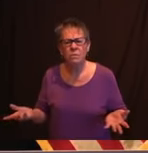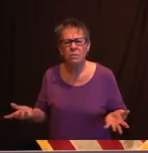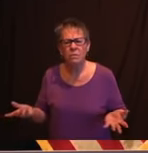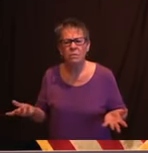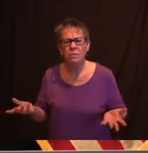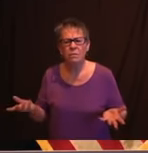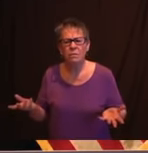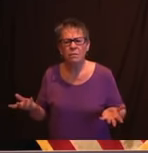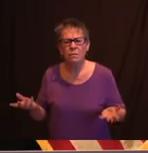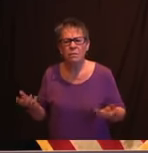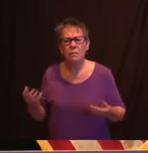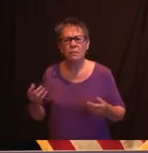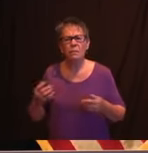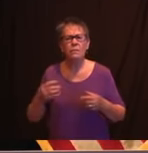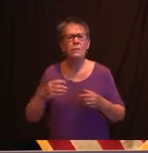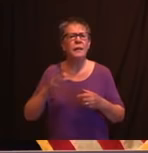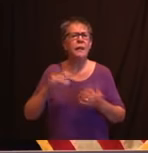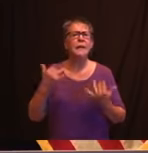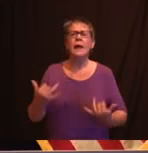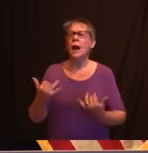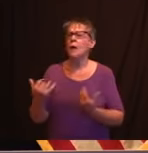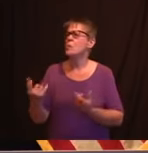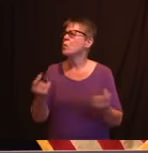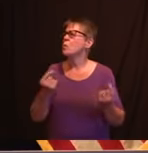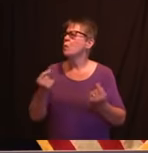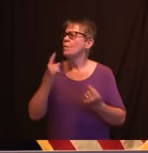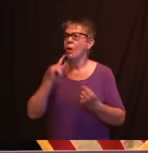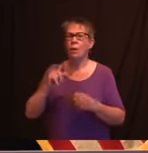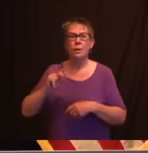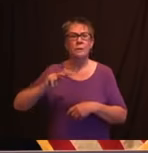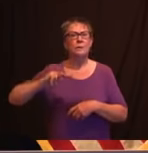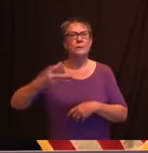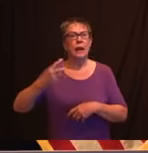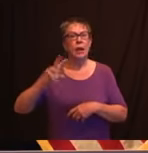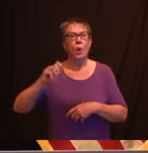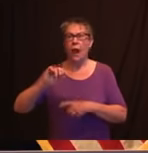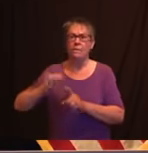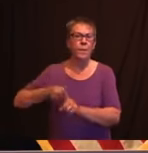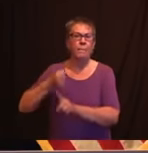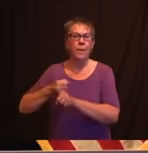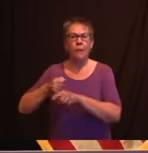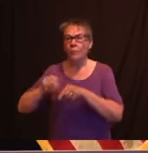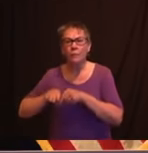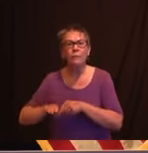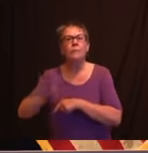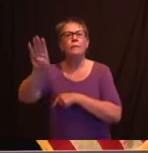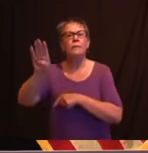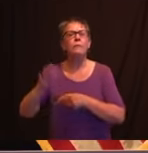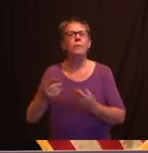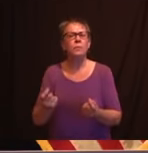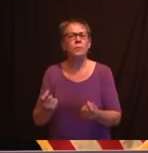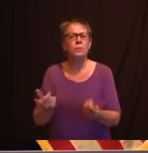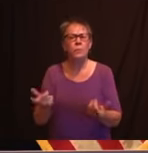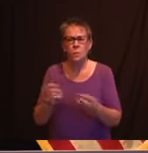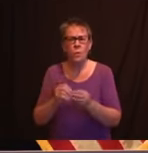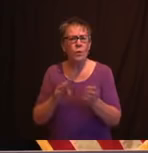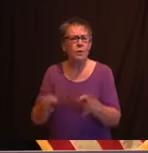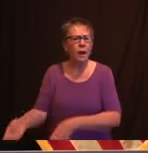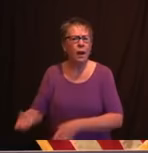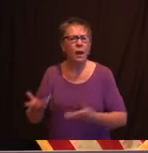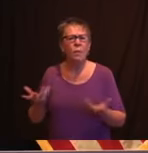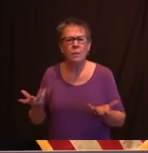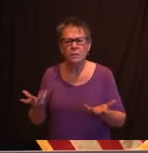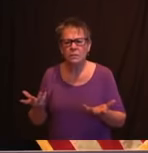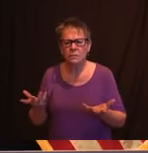what new thing did you learn from the report that your administration did not already observe as you were managing this crisis? One more, please.